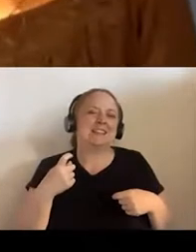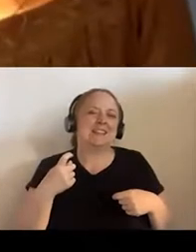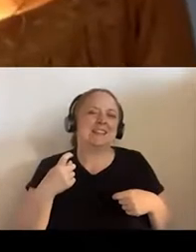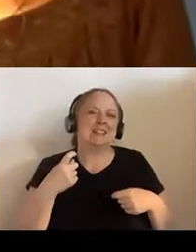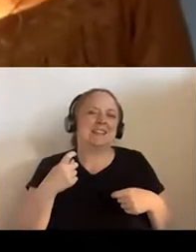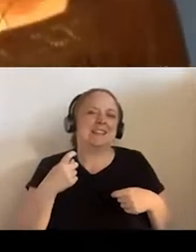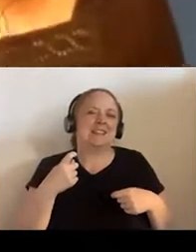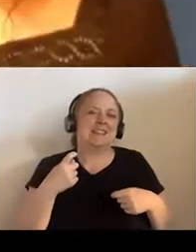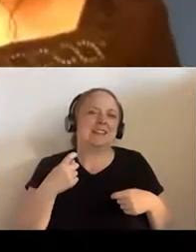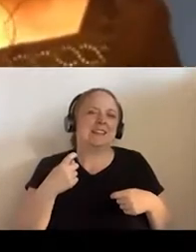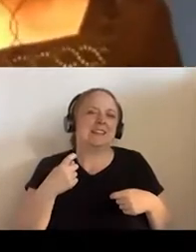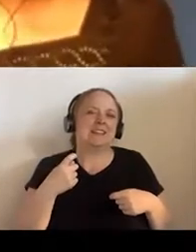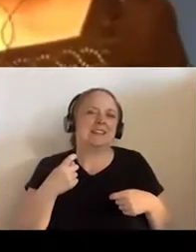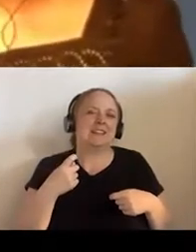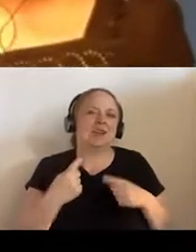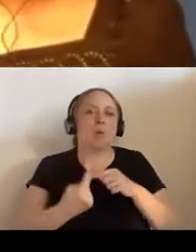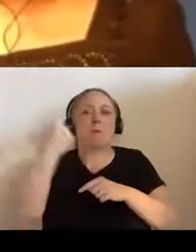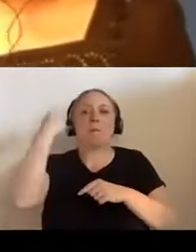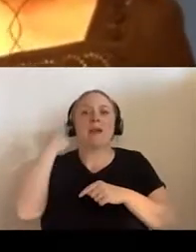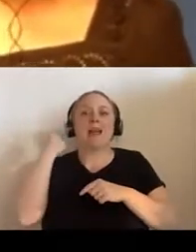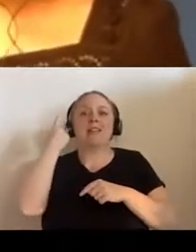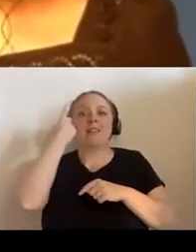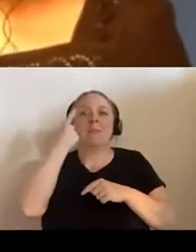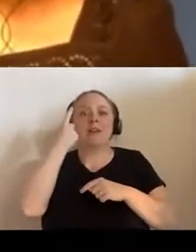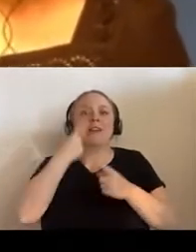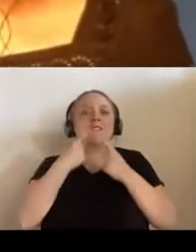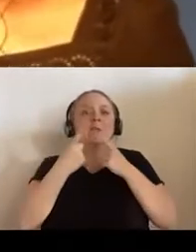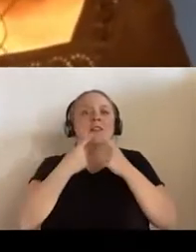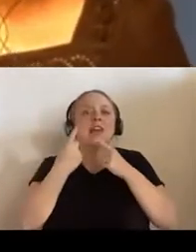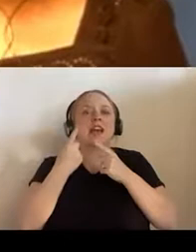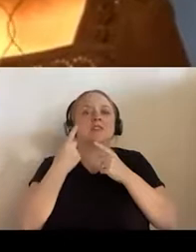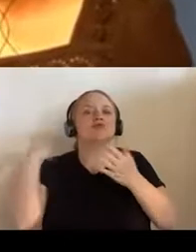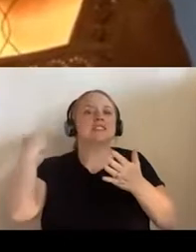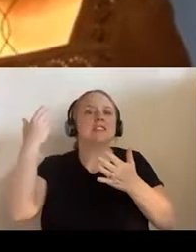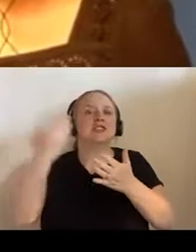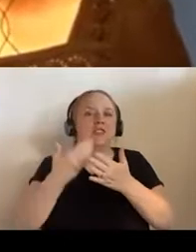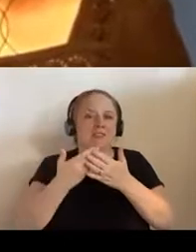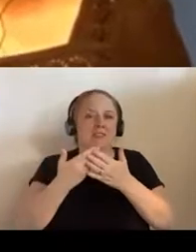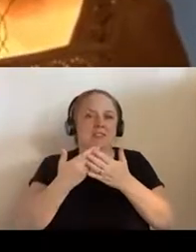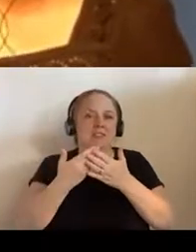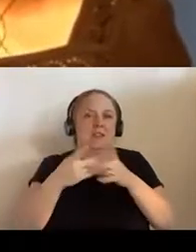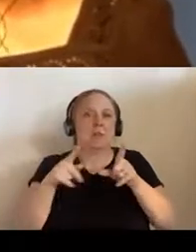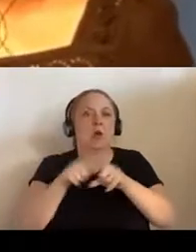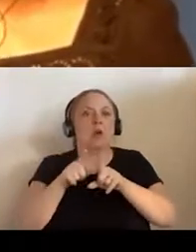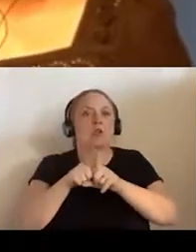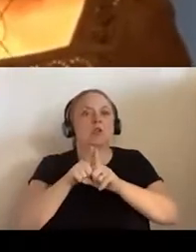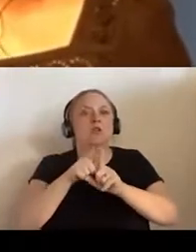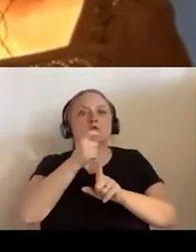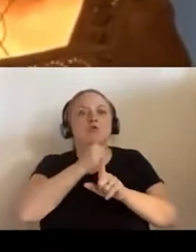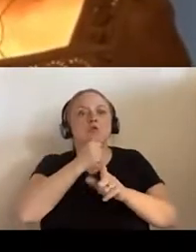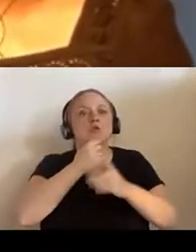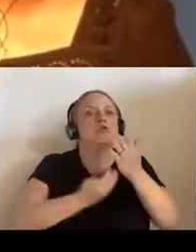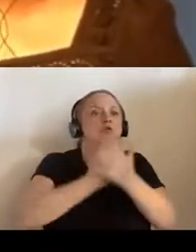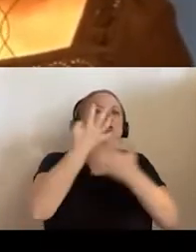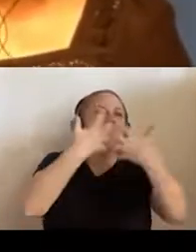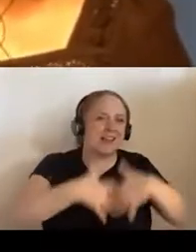back to information and to traditions that already exist, but also to use new